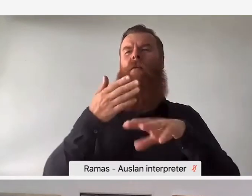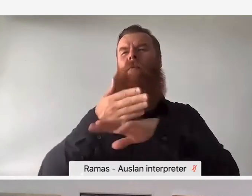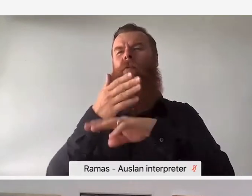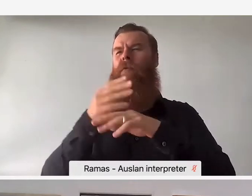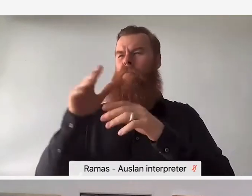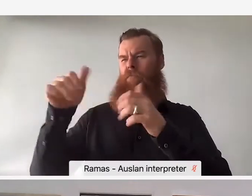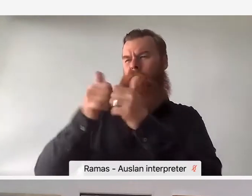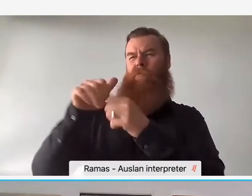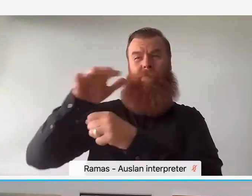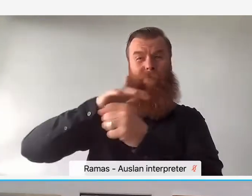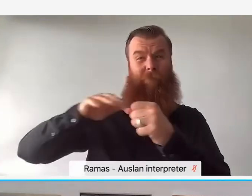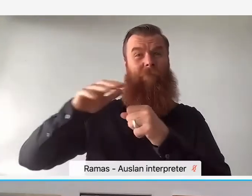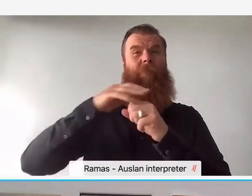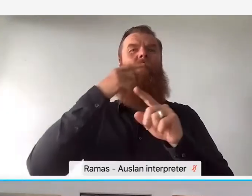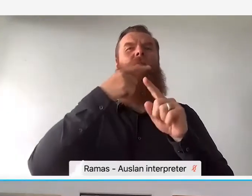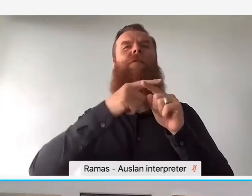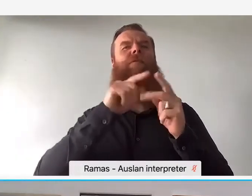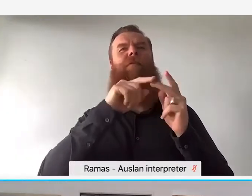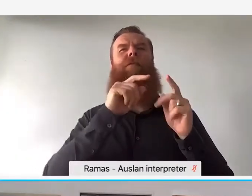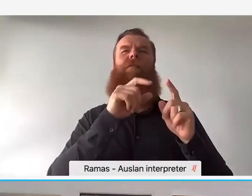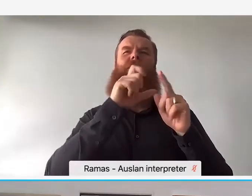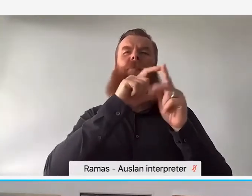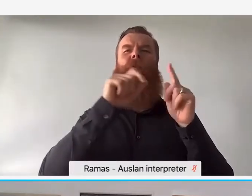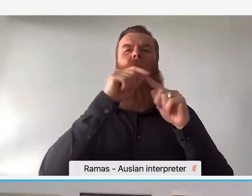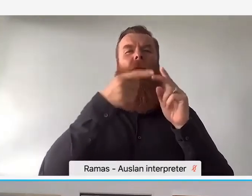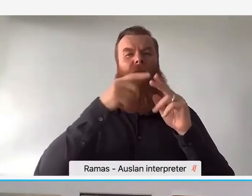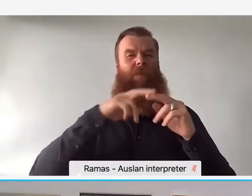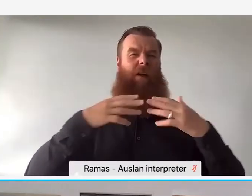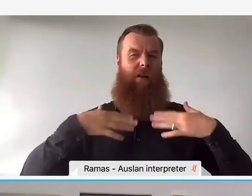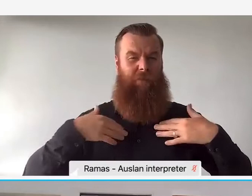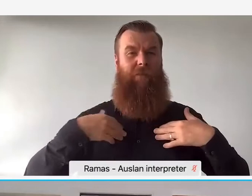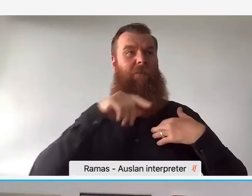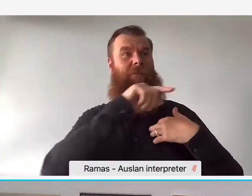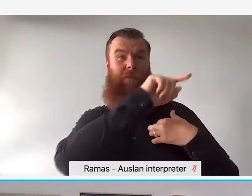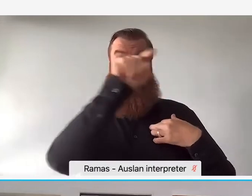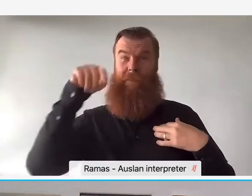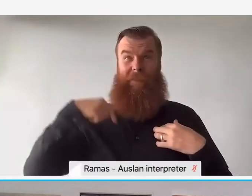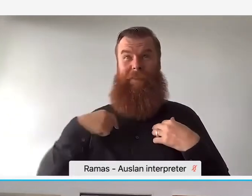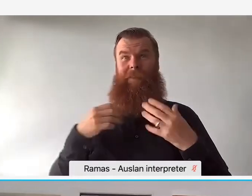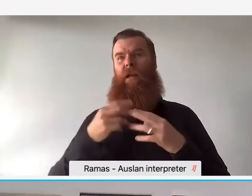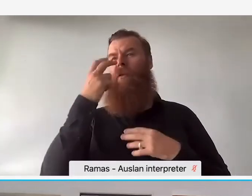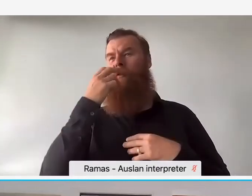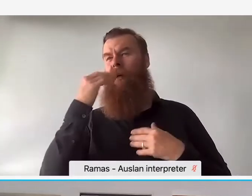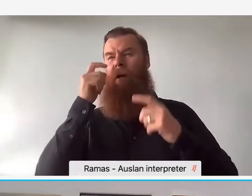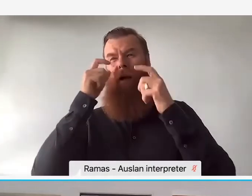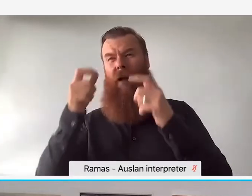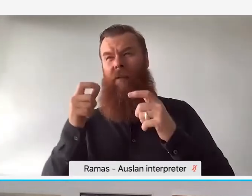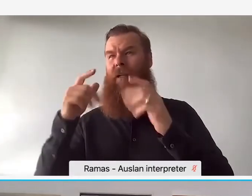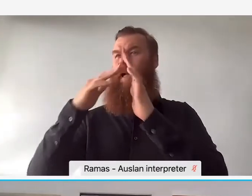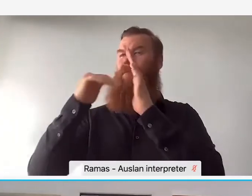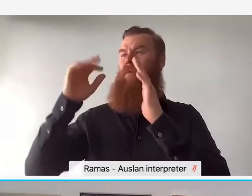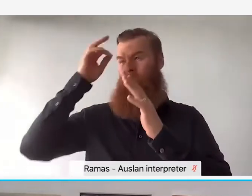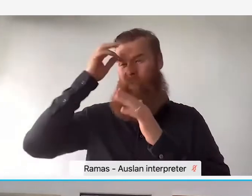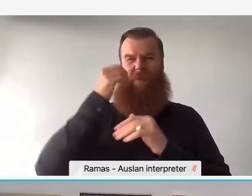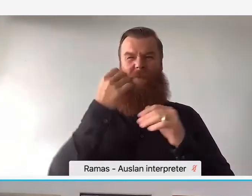and the Department of Health and the Aged Care Workforce Industry Council, will be looking at doing a webinar that's specific to